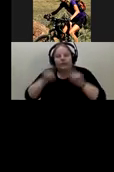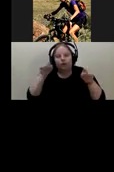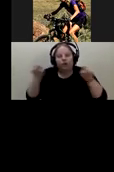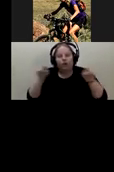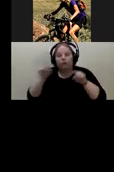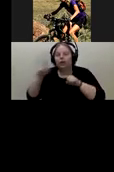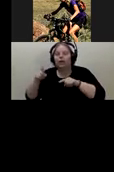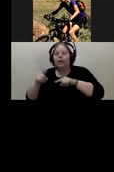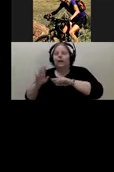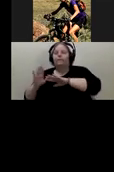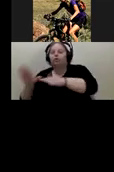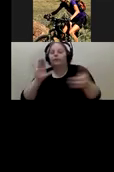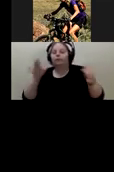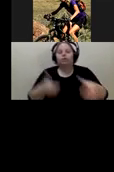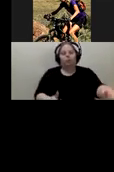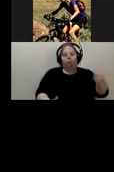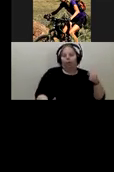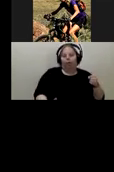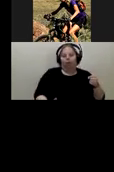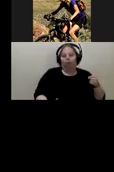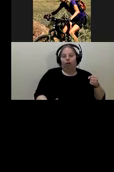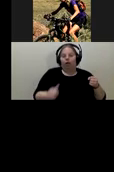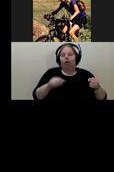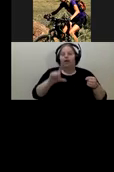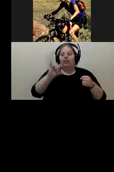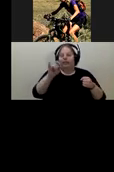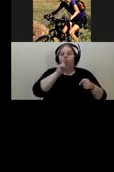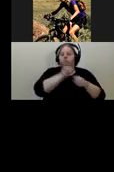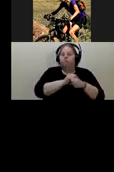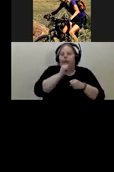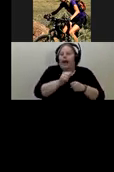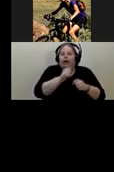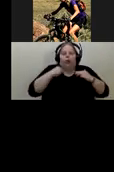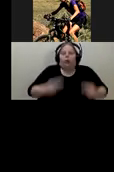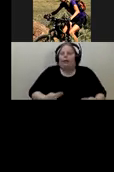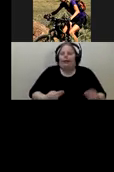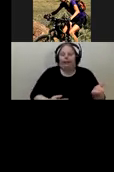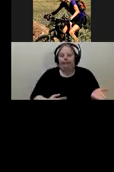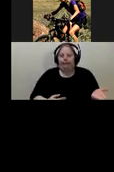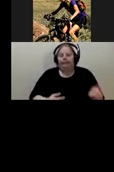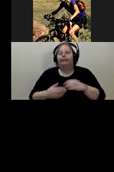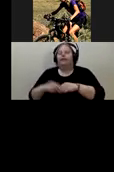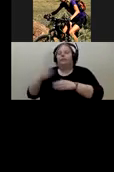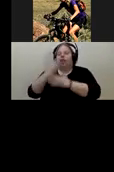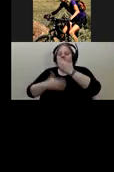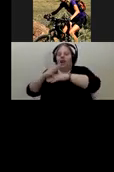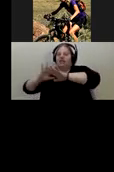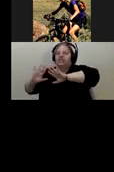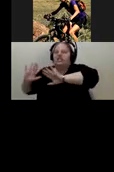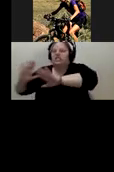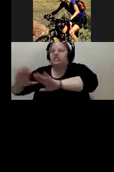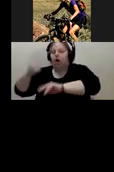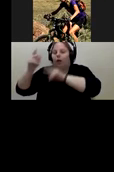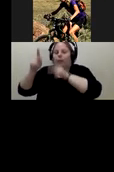versus pulling a lever. The lever's an inanimate object. Putting your hands on another human being and pushing them into